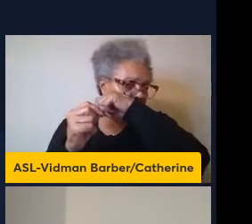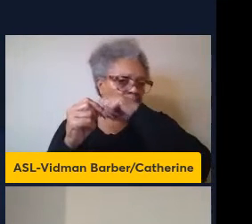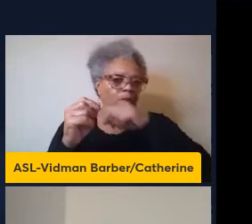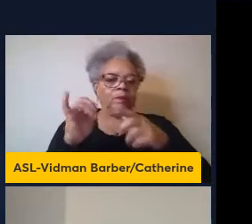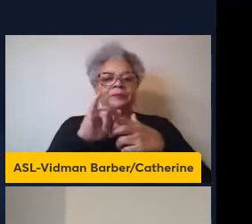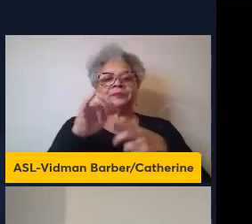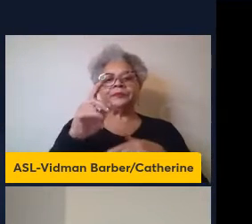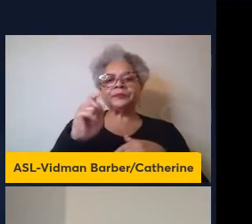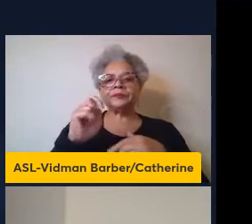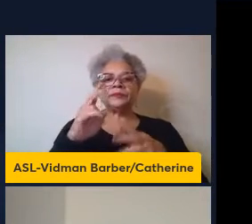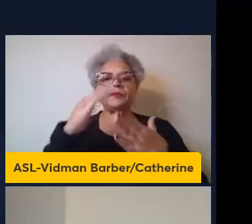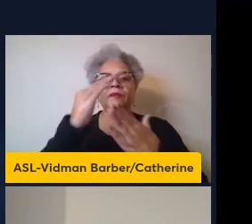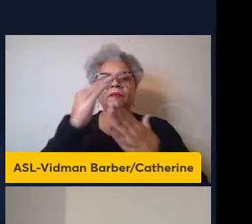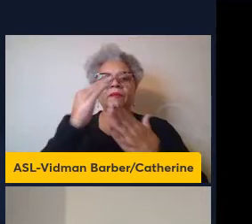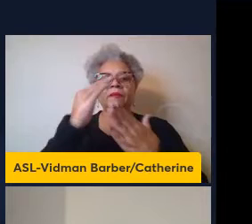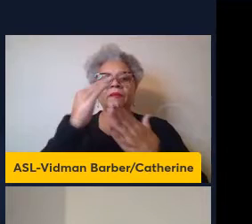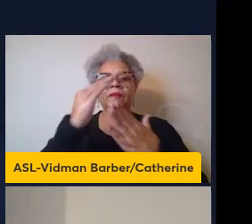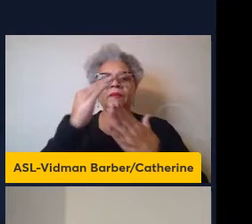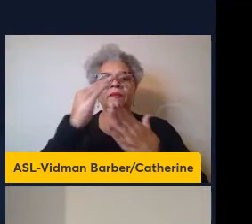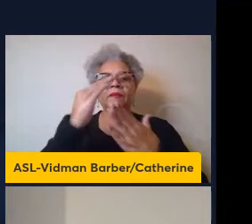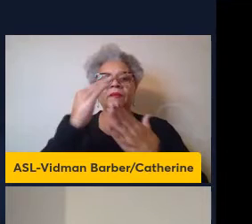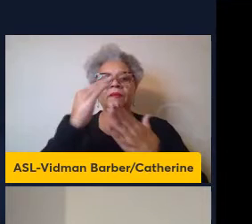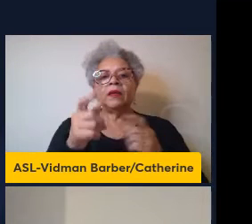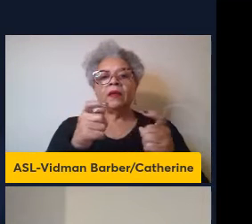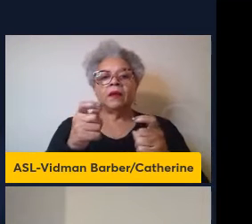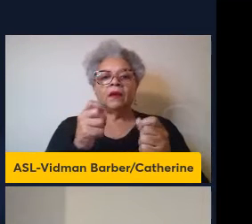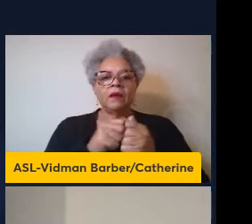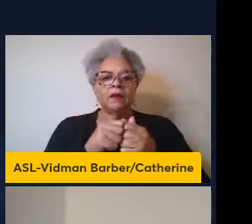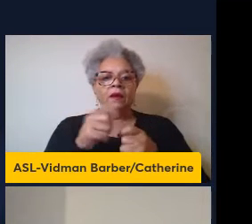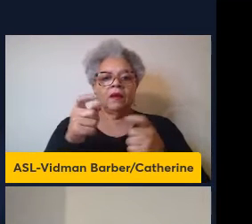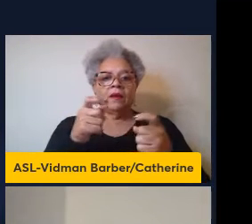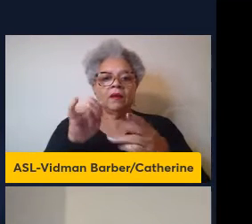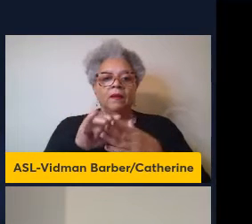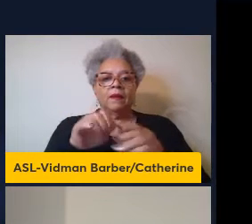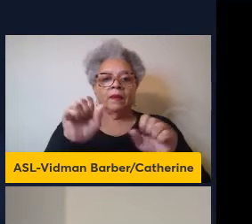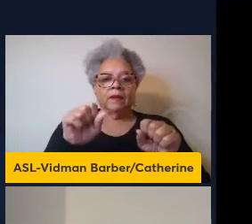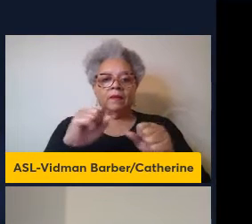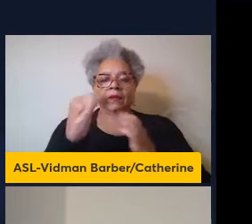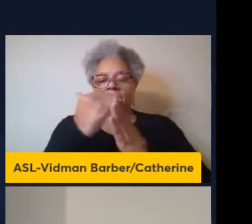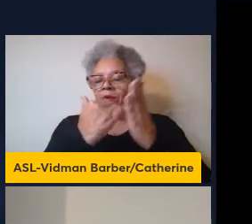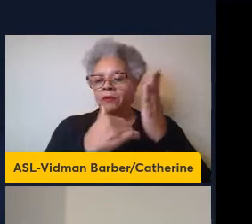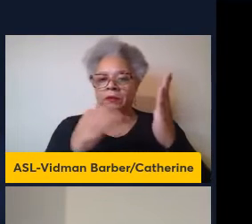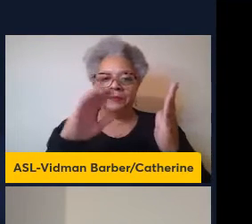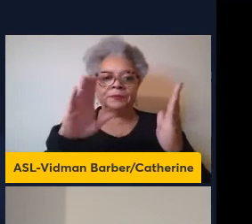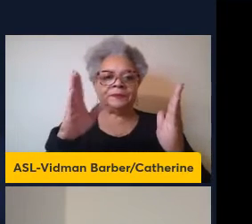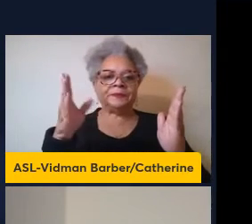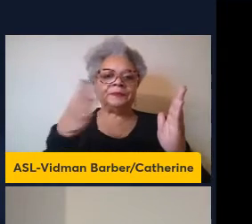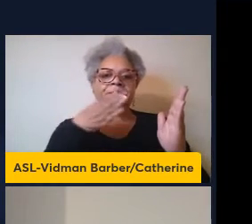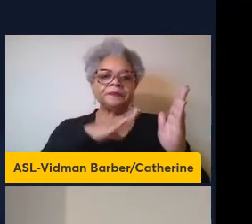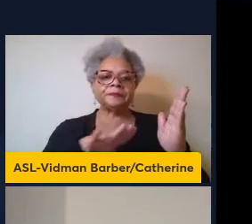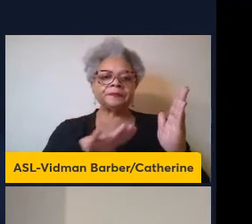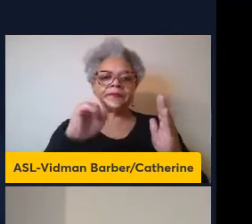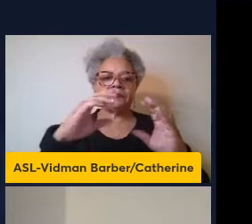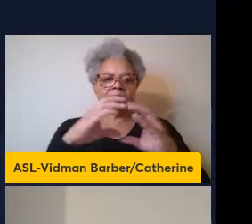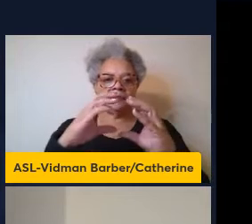TCRs or those TCRs that are associated with controllers and potentially a list of bad TCRs or T cell receptors that are associated with